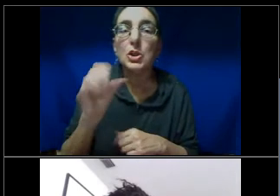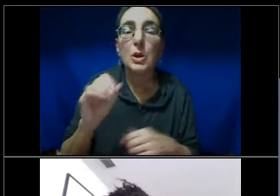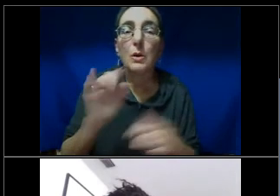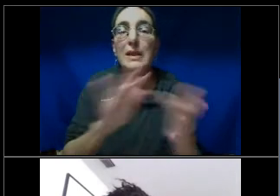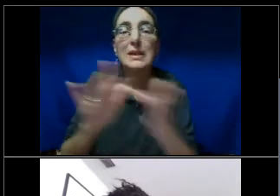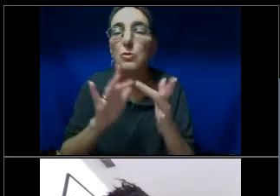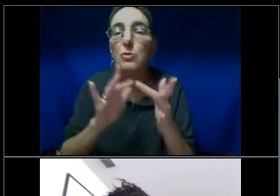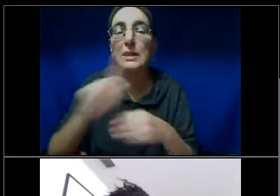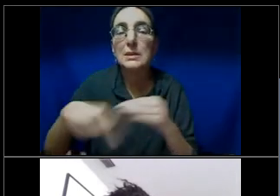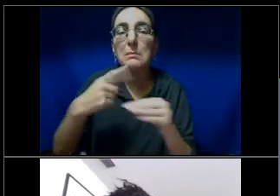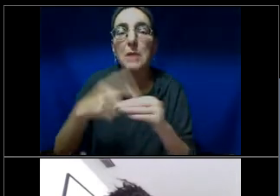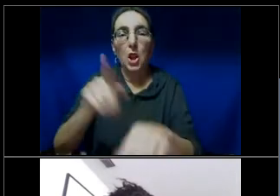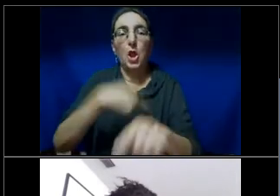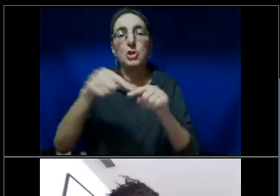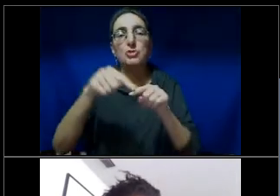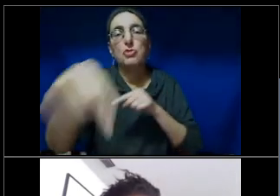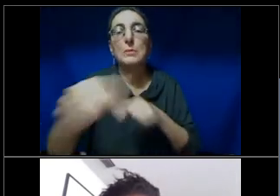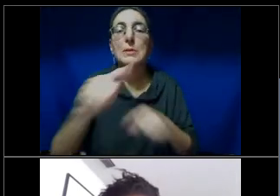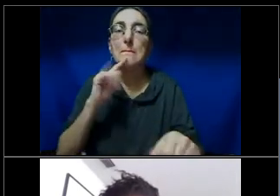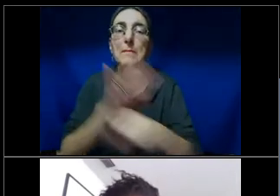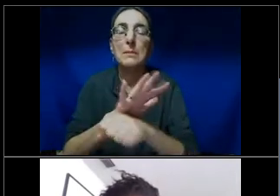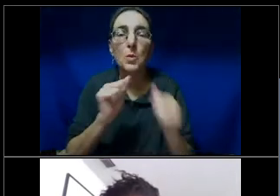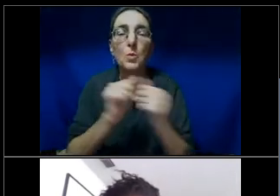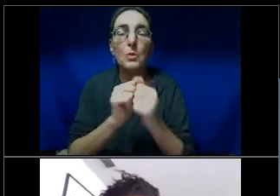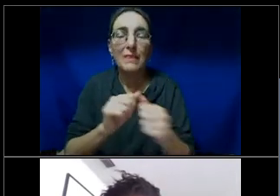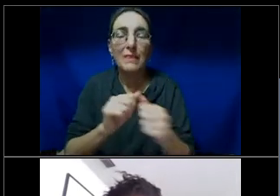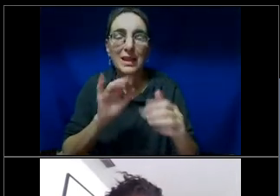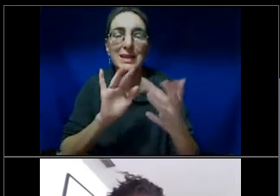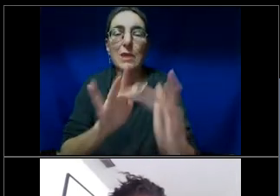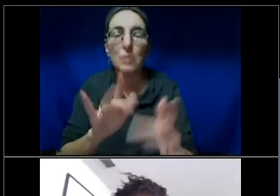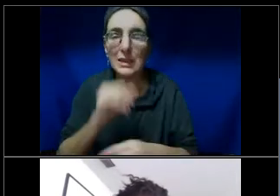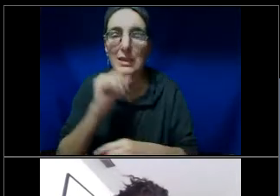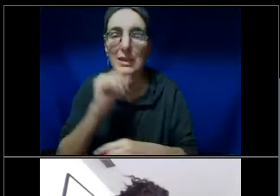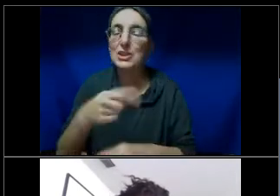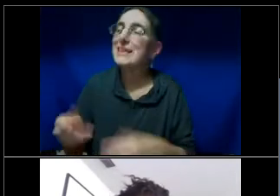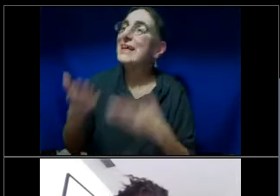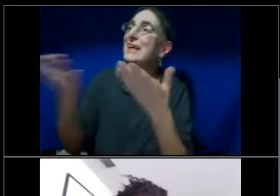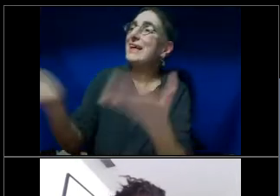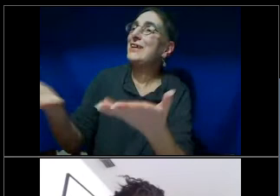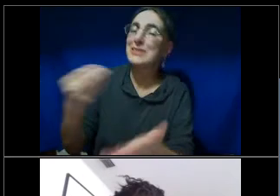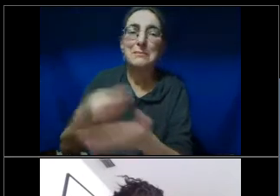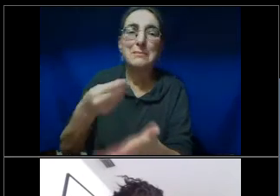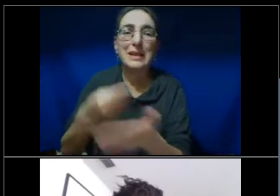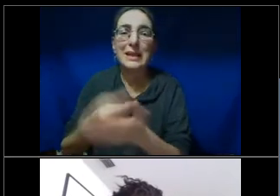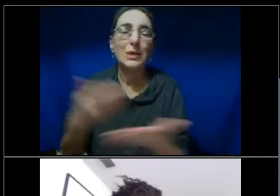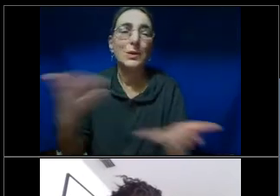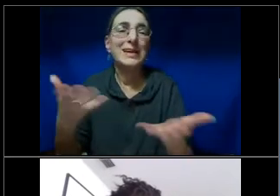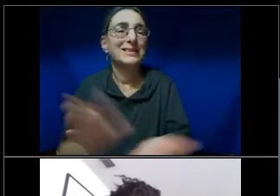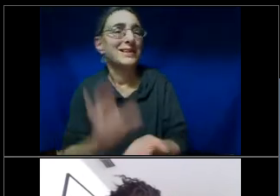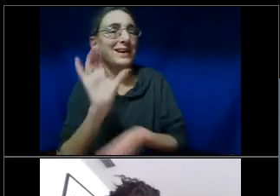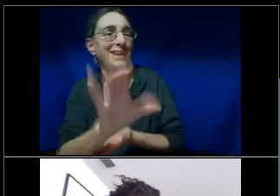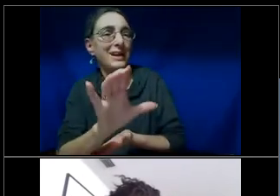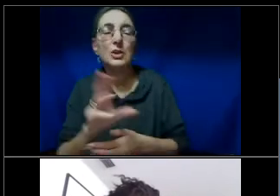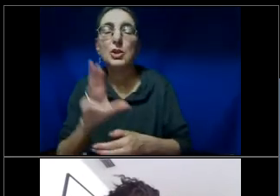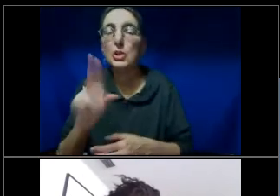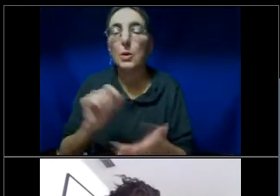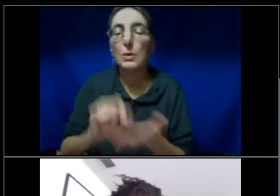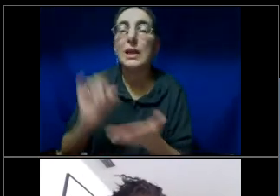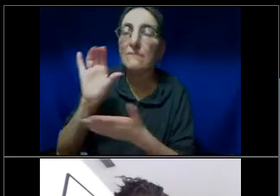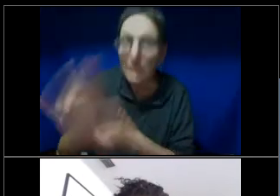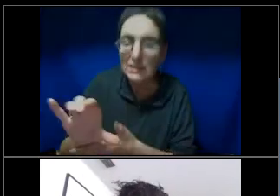about a long-term commitment with the network, and it's not just here's some money. Oh, well, here's a big piece, right? Is investing in